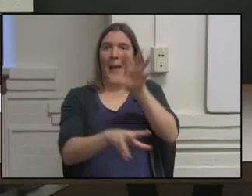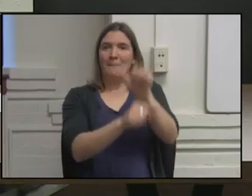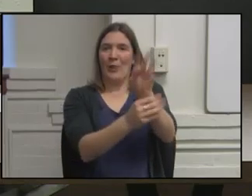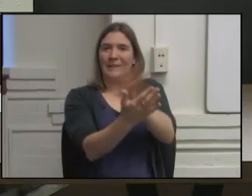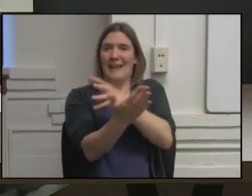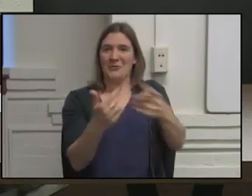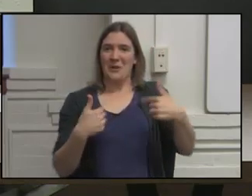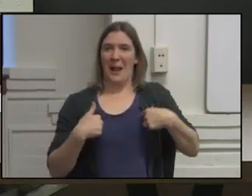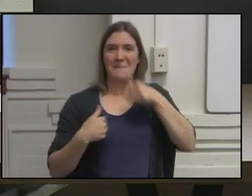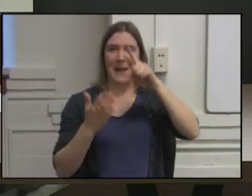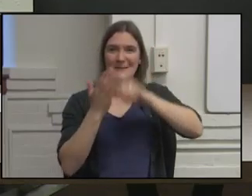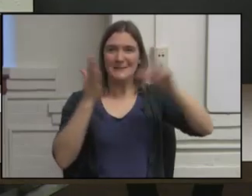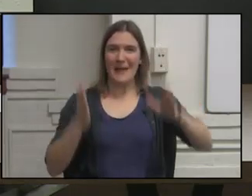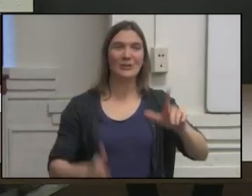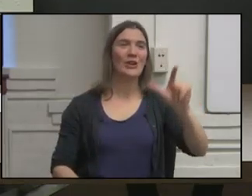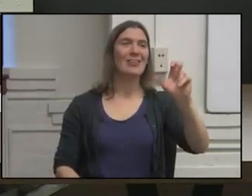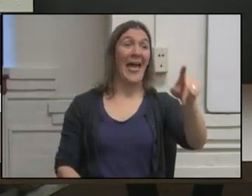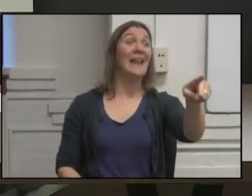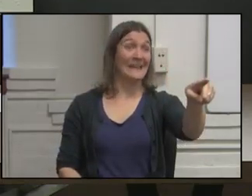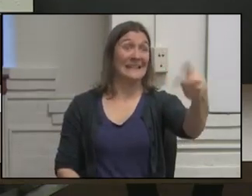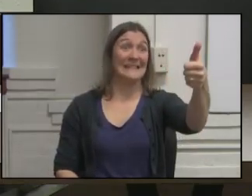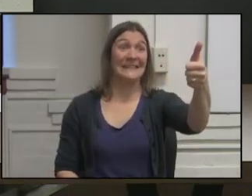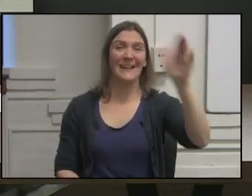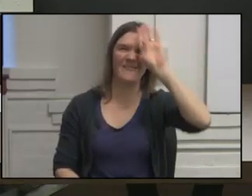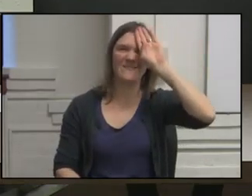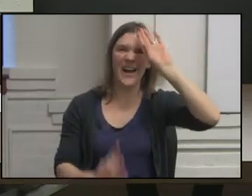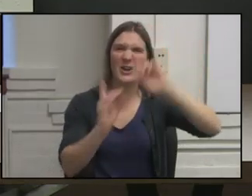not the inspector. Glenn's nodding. Lenny says yes.